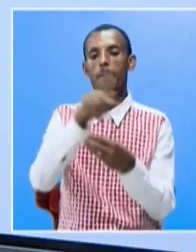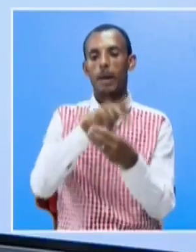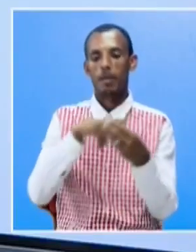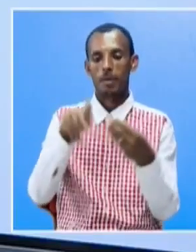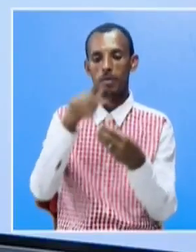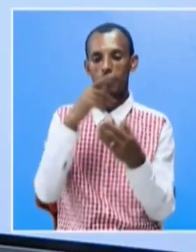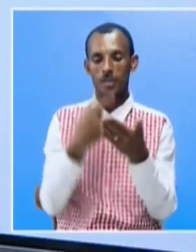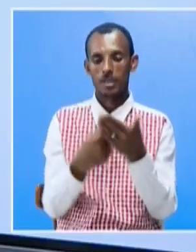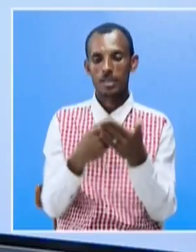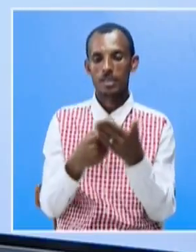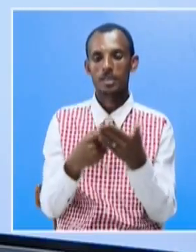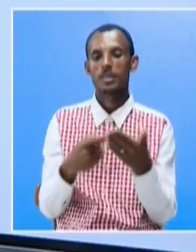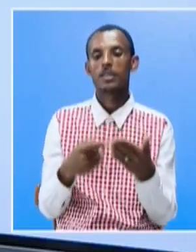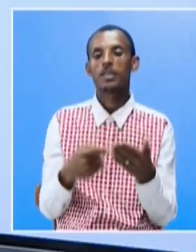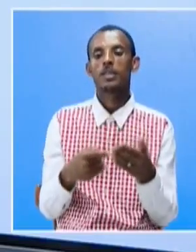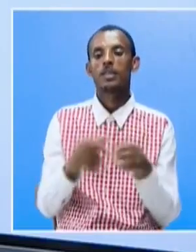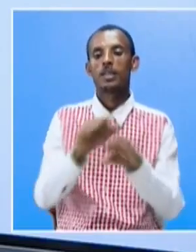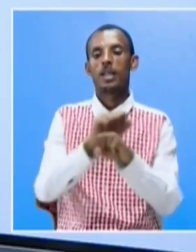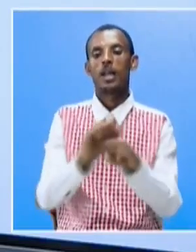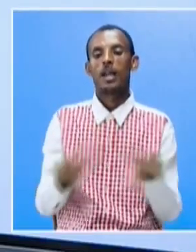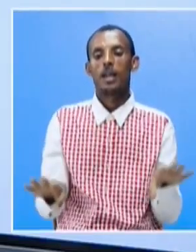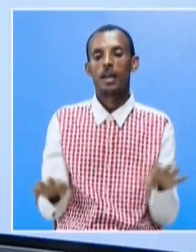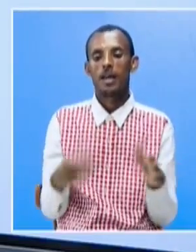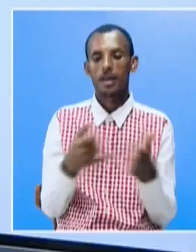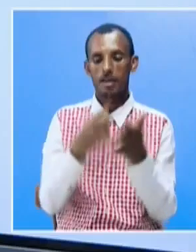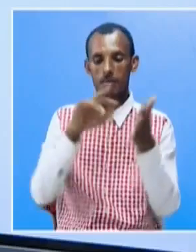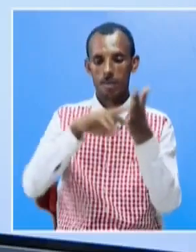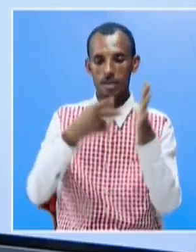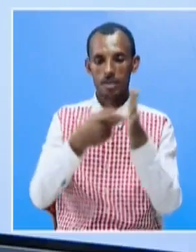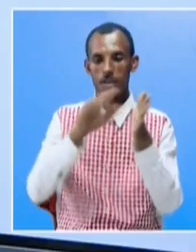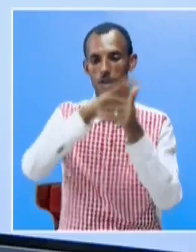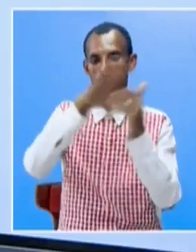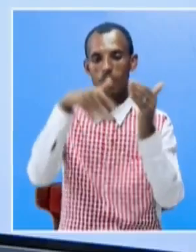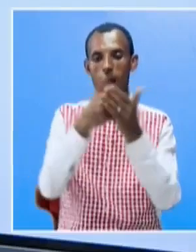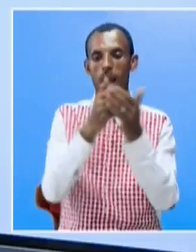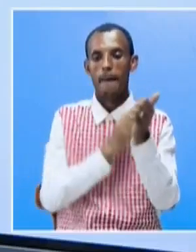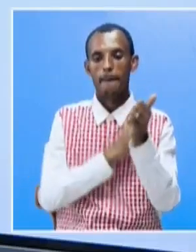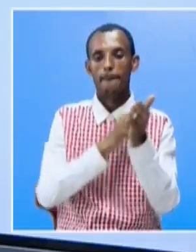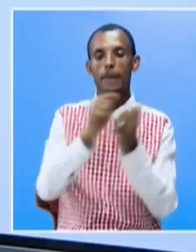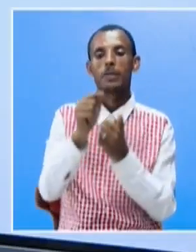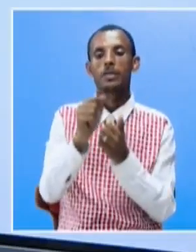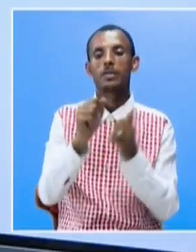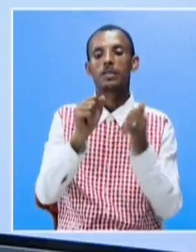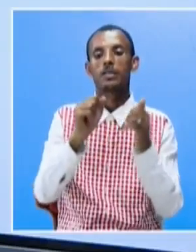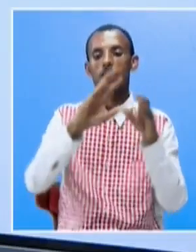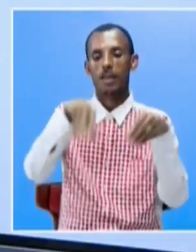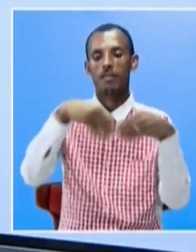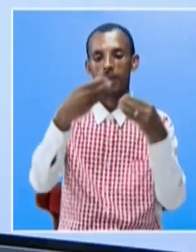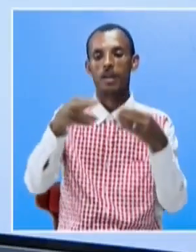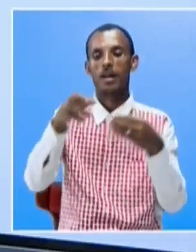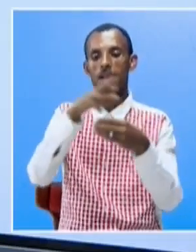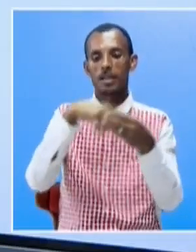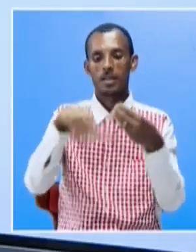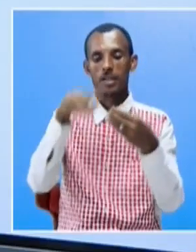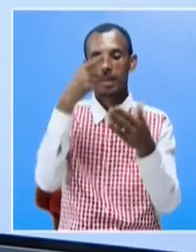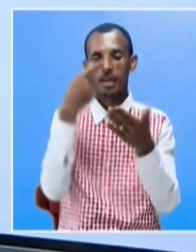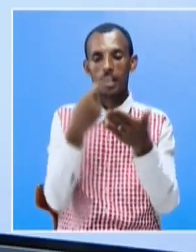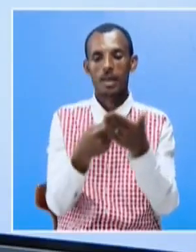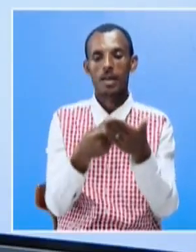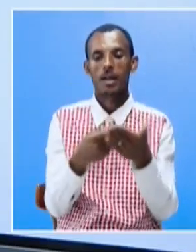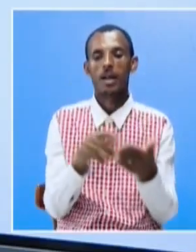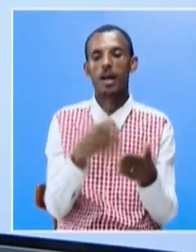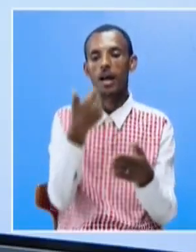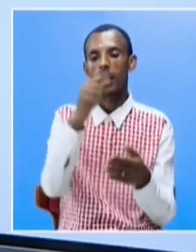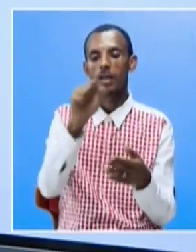region. Perimeter means the total path length is around the given region. Here, as you can